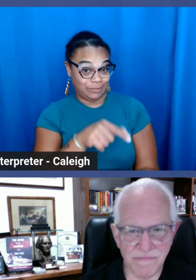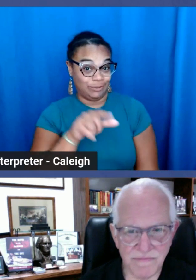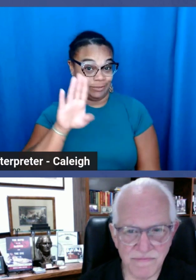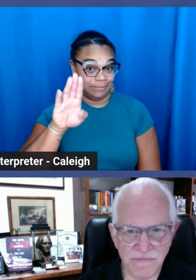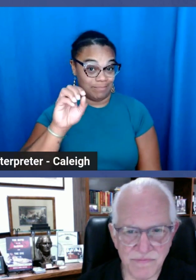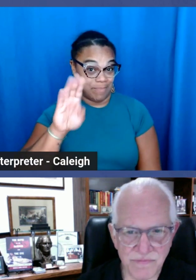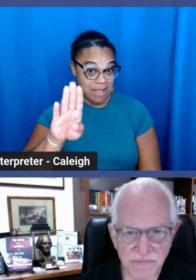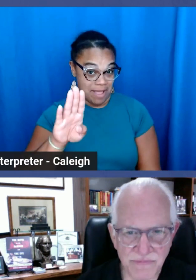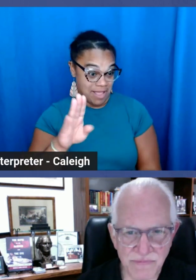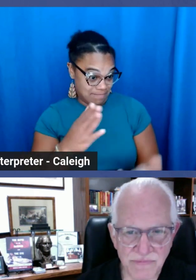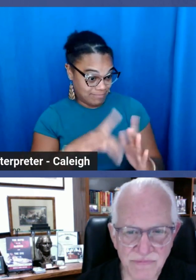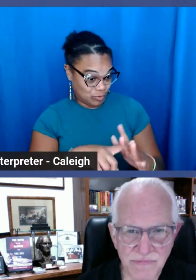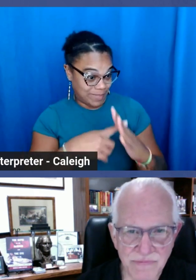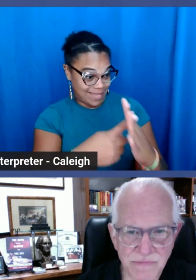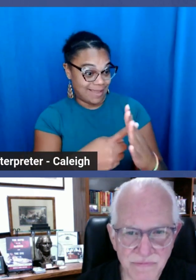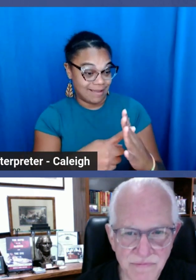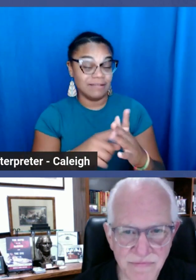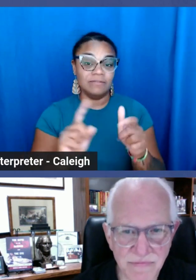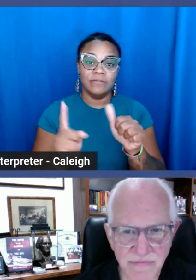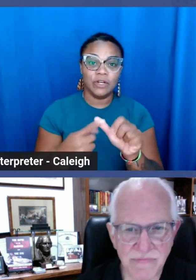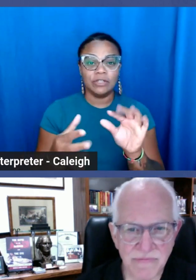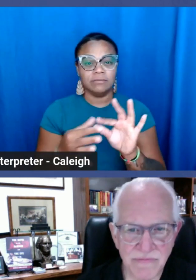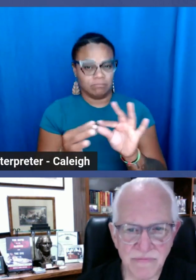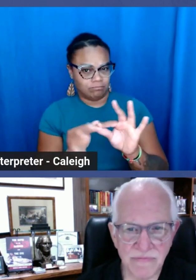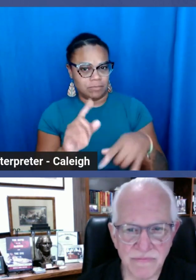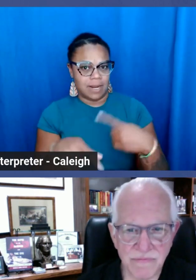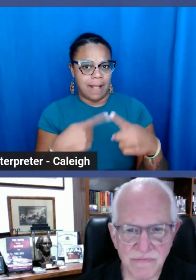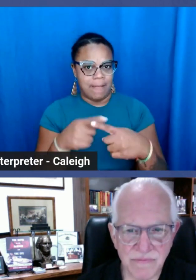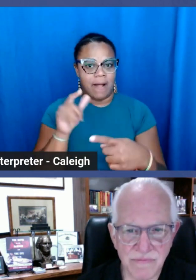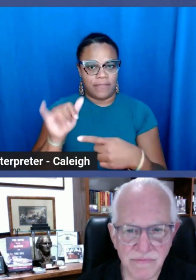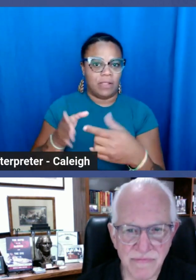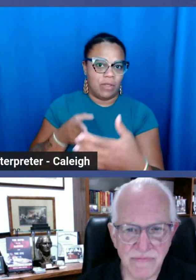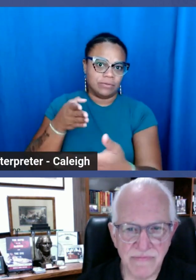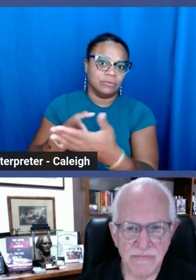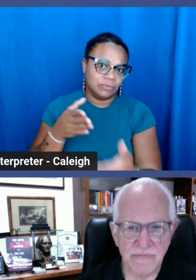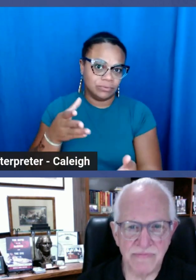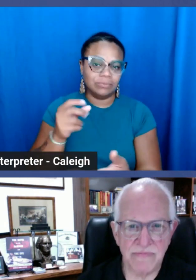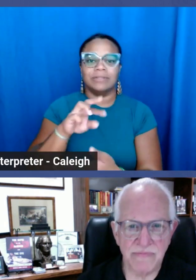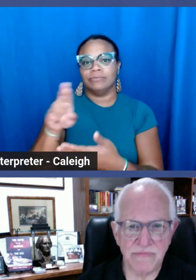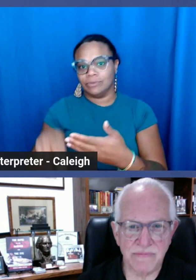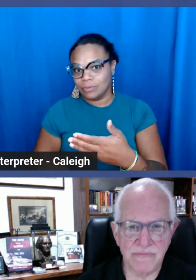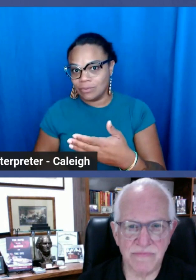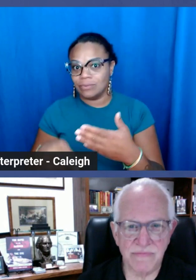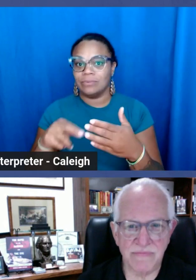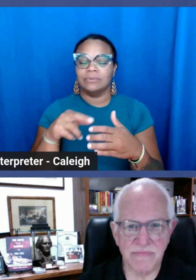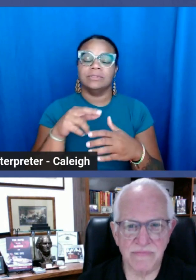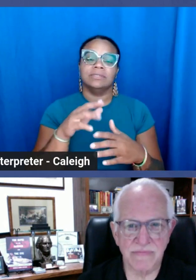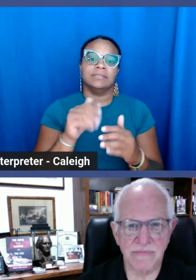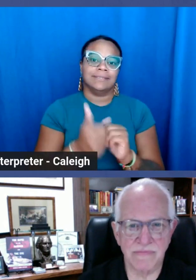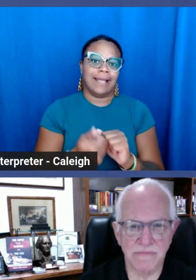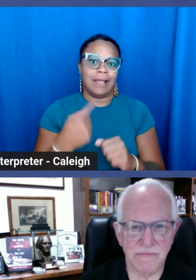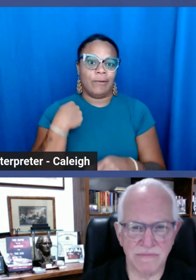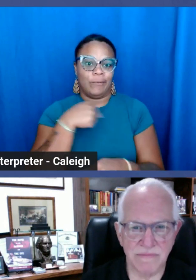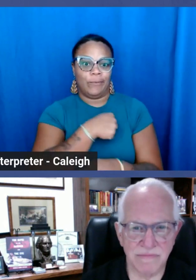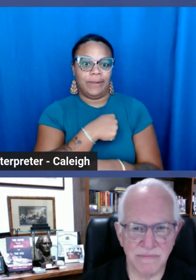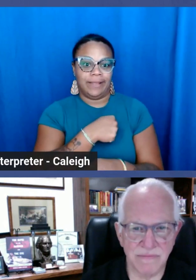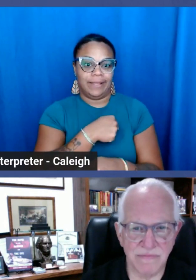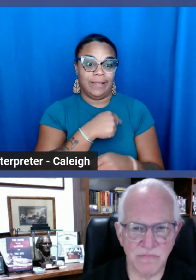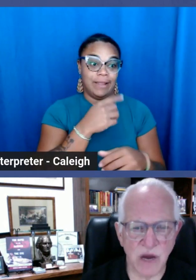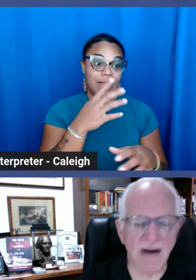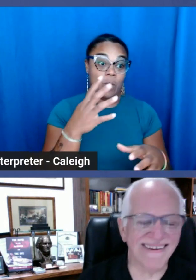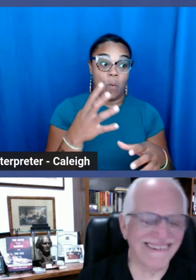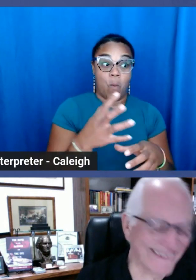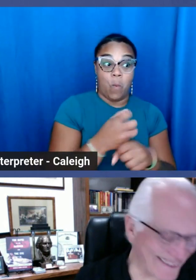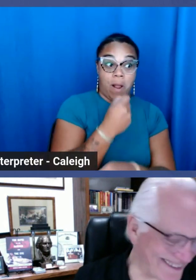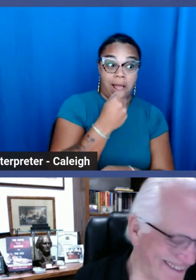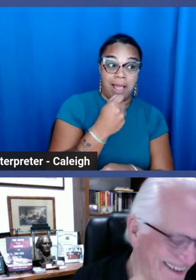begin by talking a little bit about the suit and the outcome and how we won by losing.